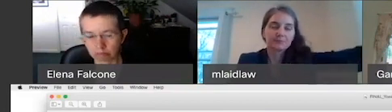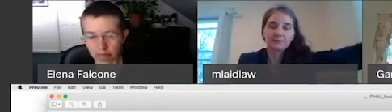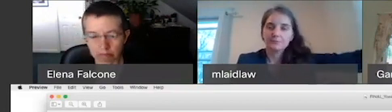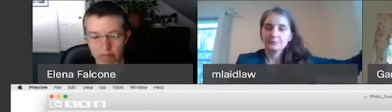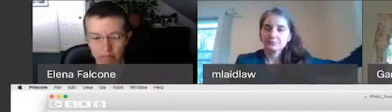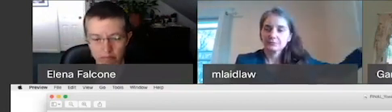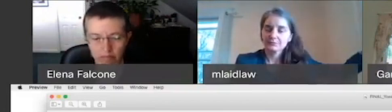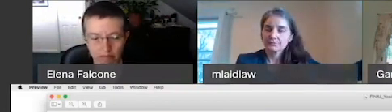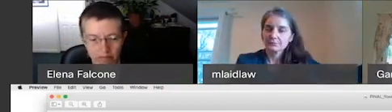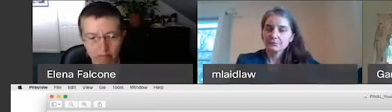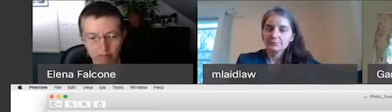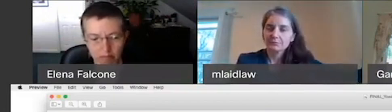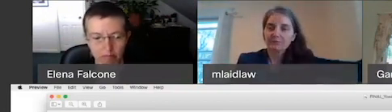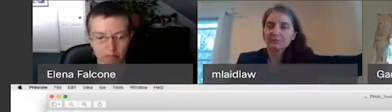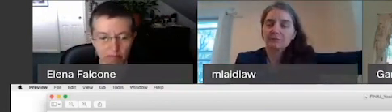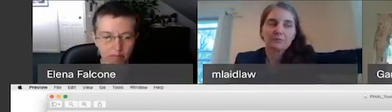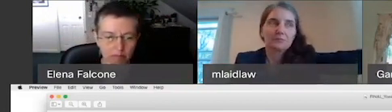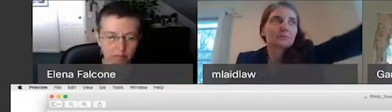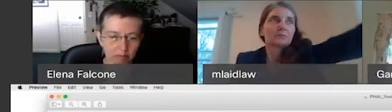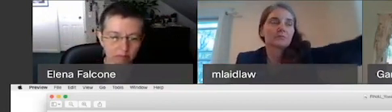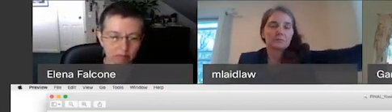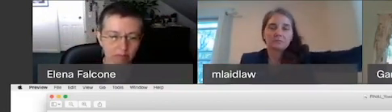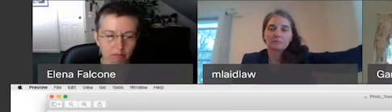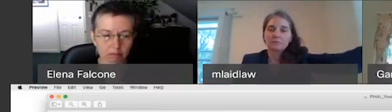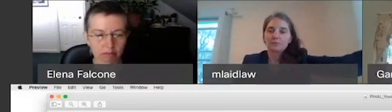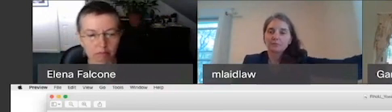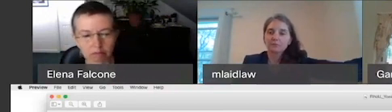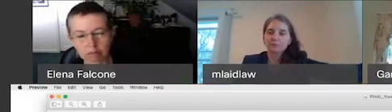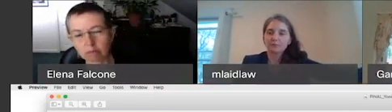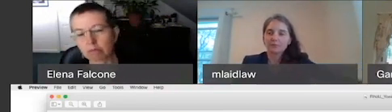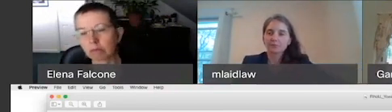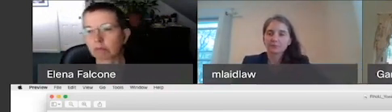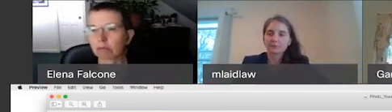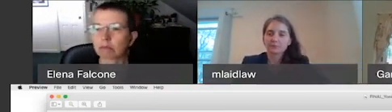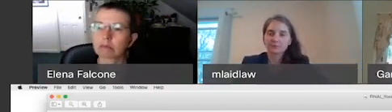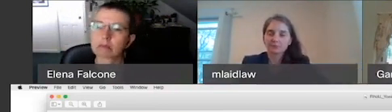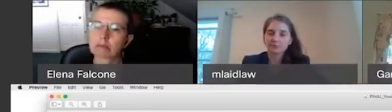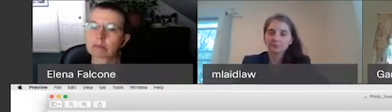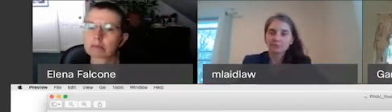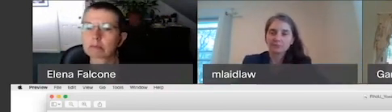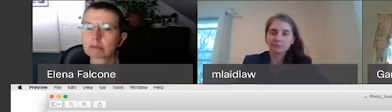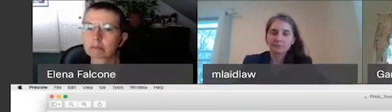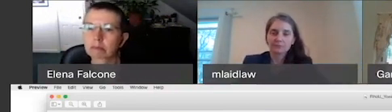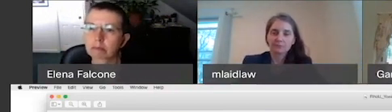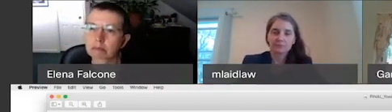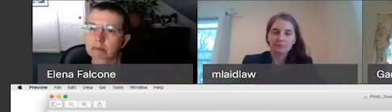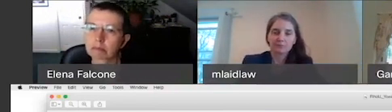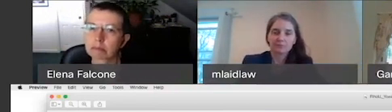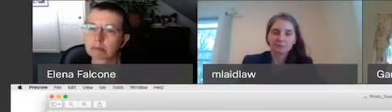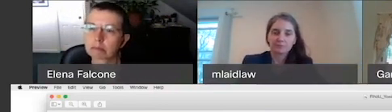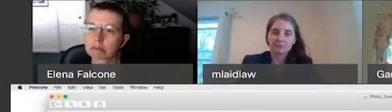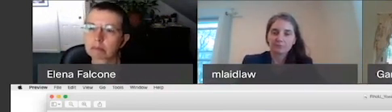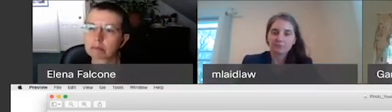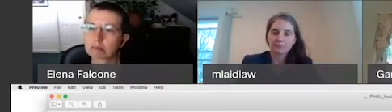low inside of our centers and low inside of the vans that will be transporting people, and then hopefully be able to grow and grow and grow until